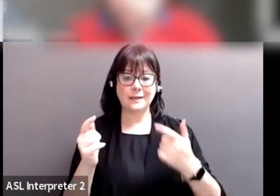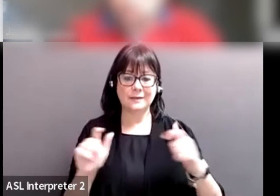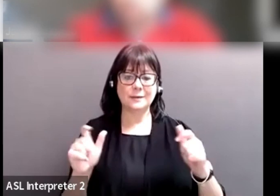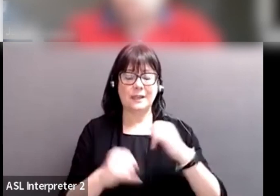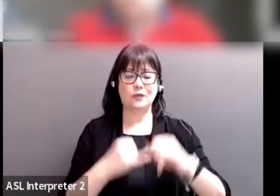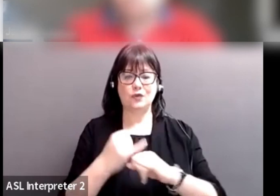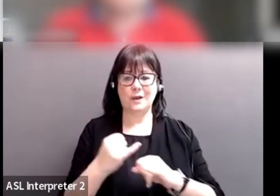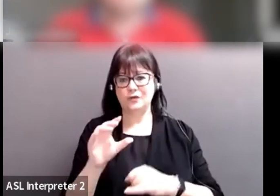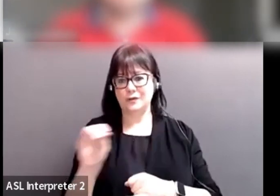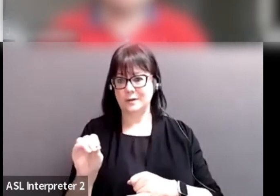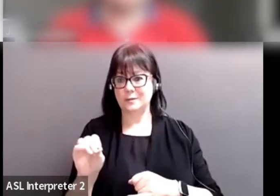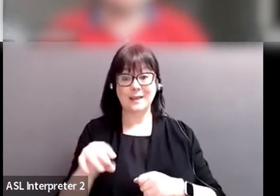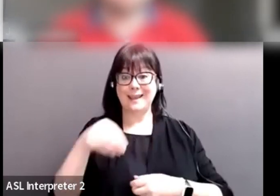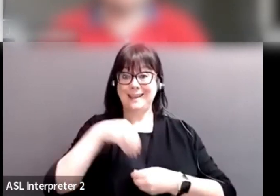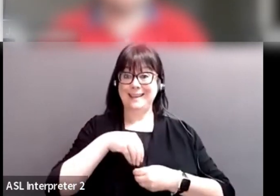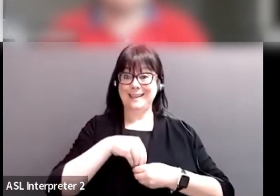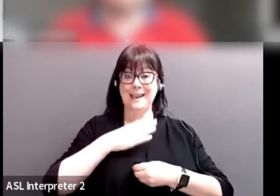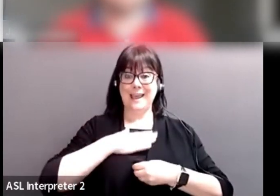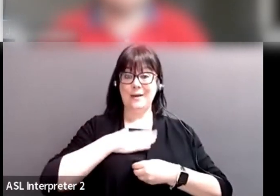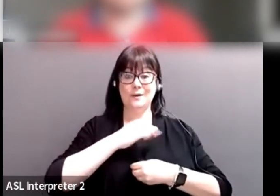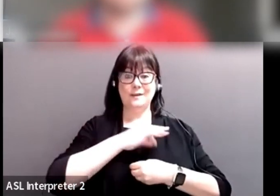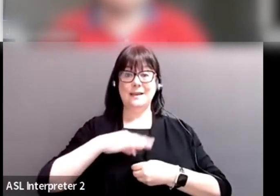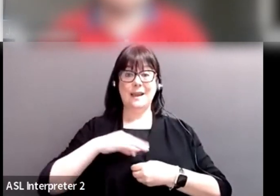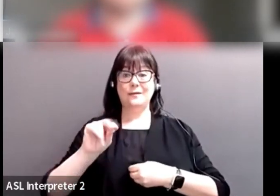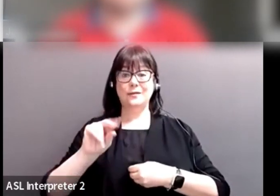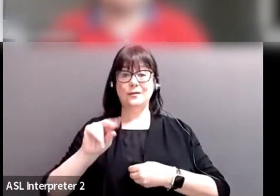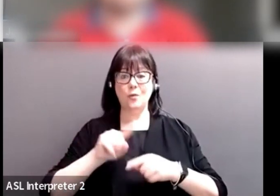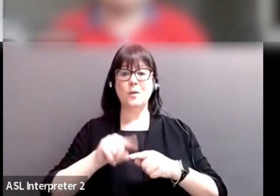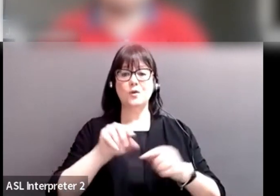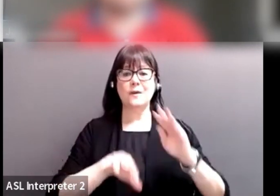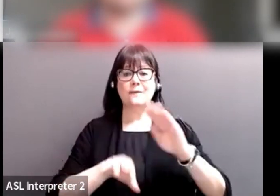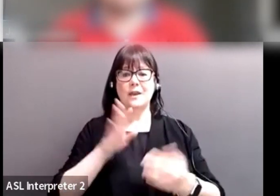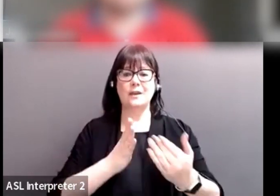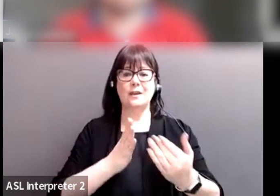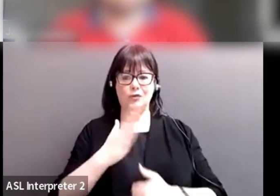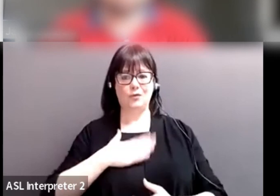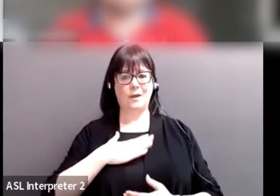them through us. Okay, thank you very much. Yeah.